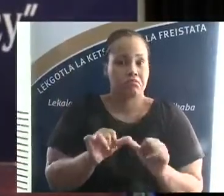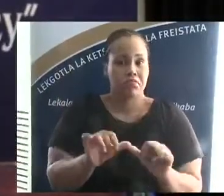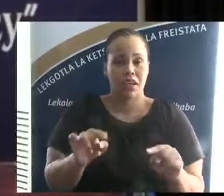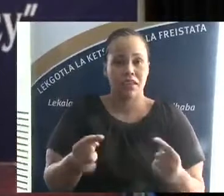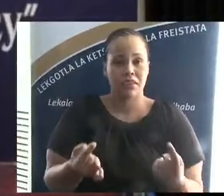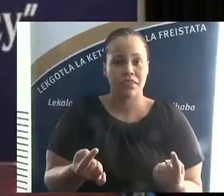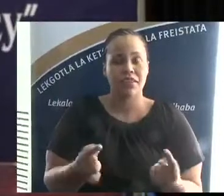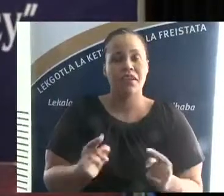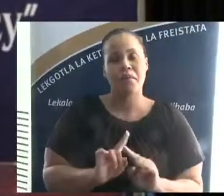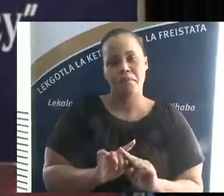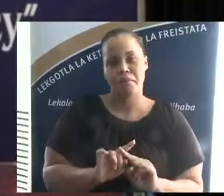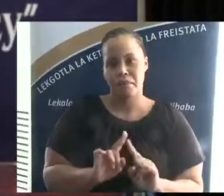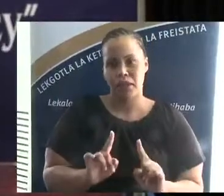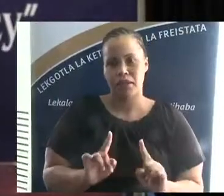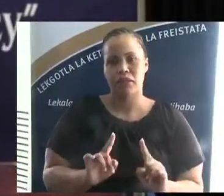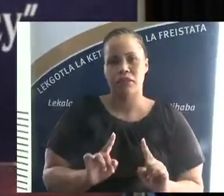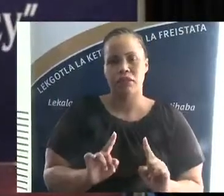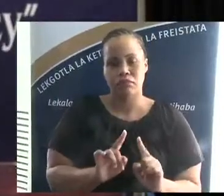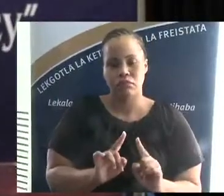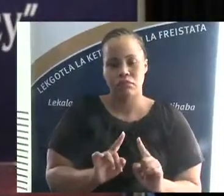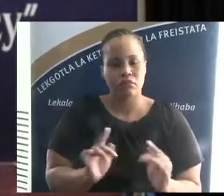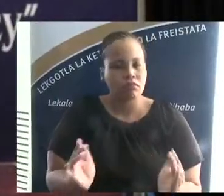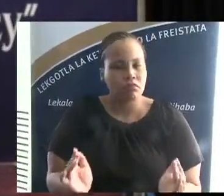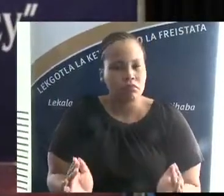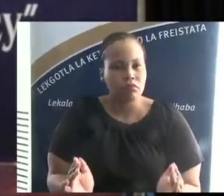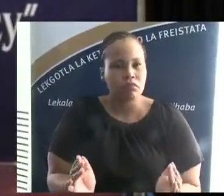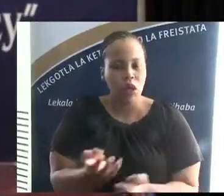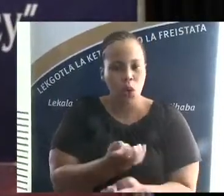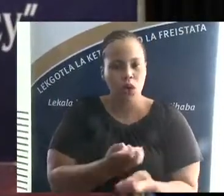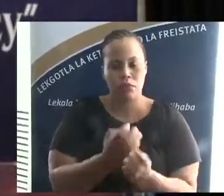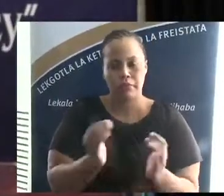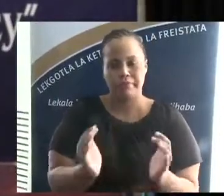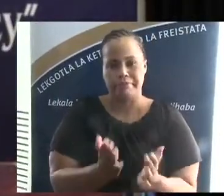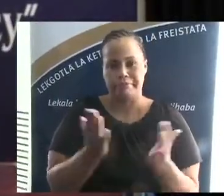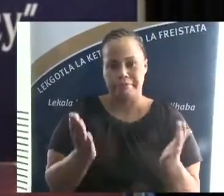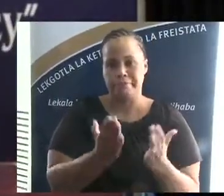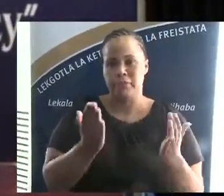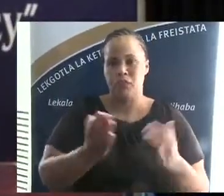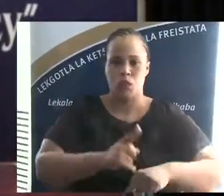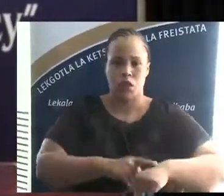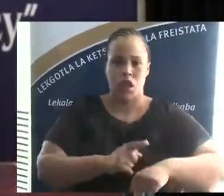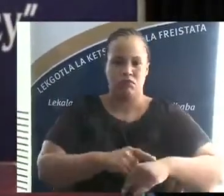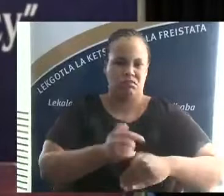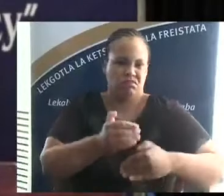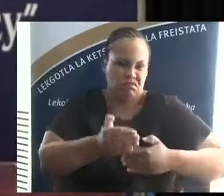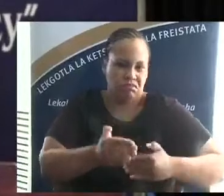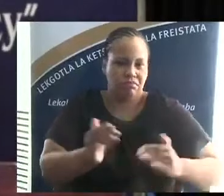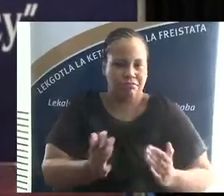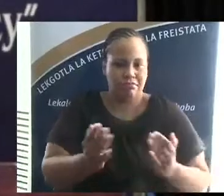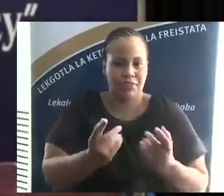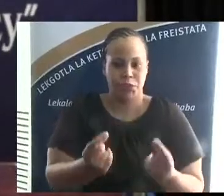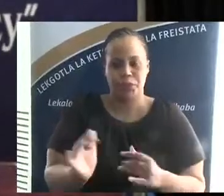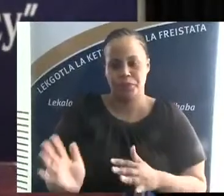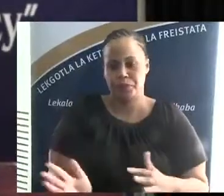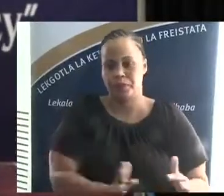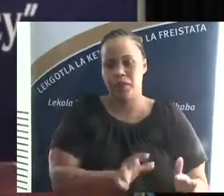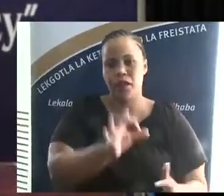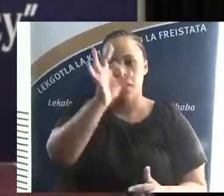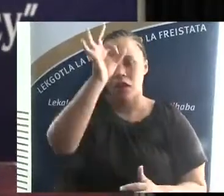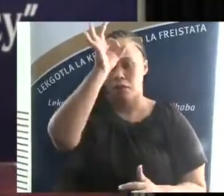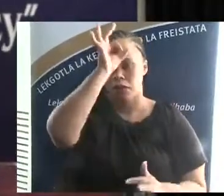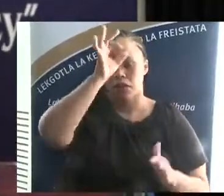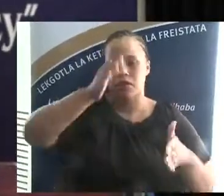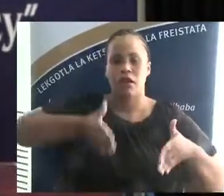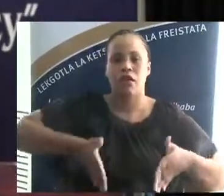does provide stimulation to the economy on a temporary basis. On police, roads and